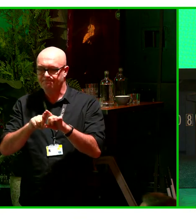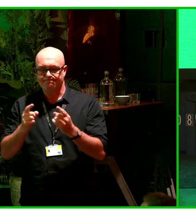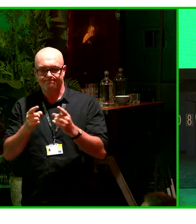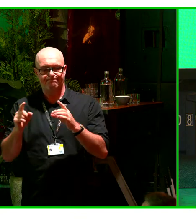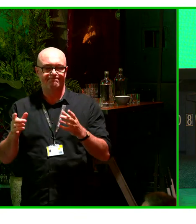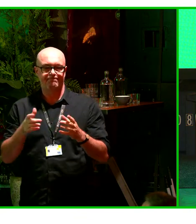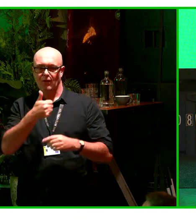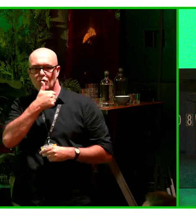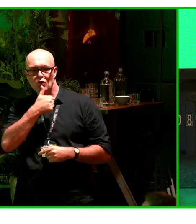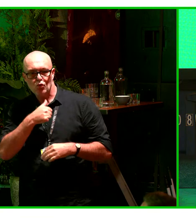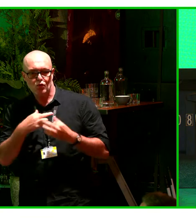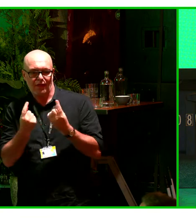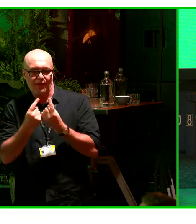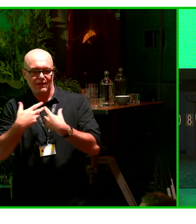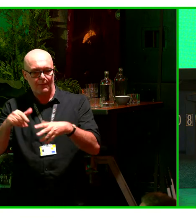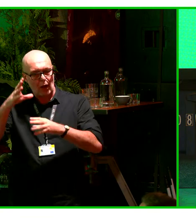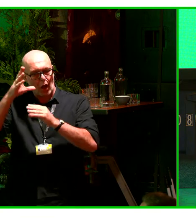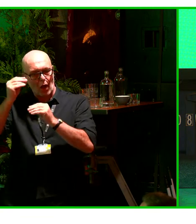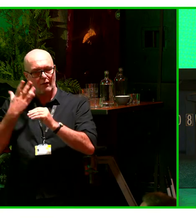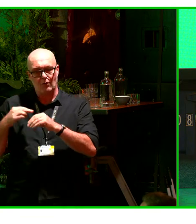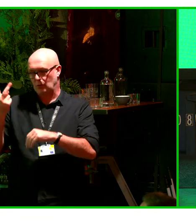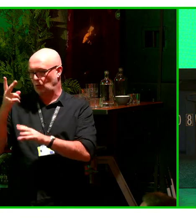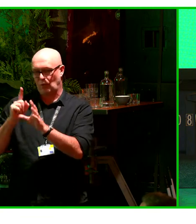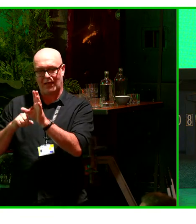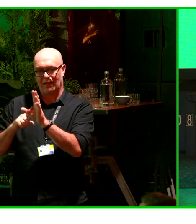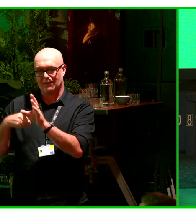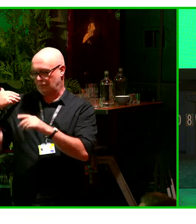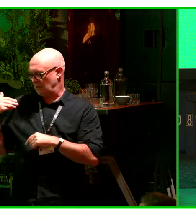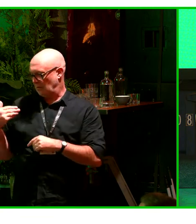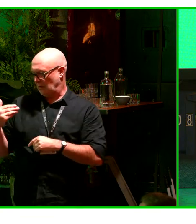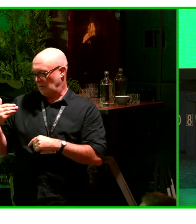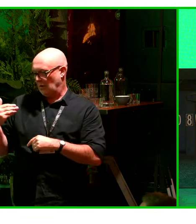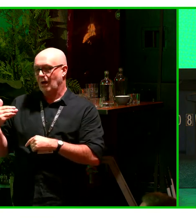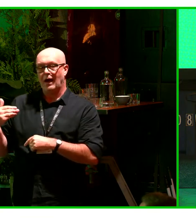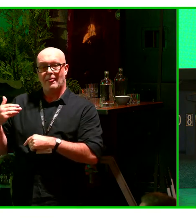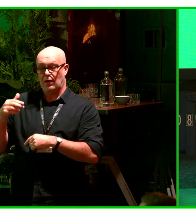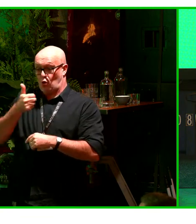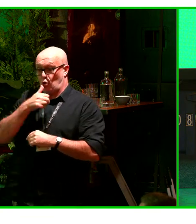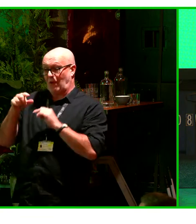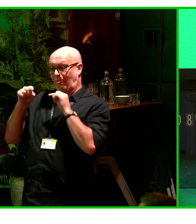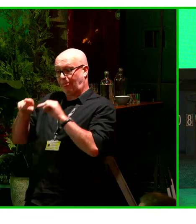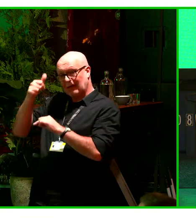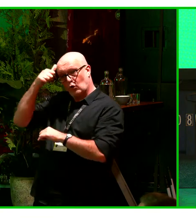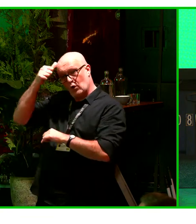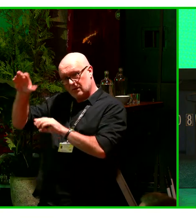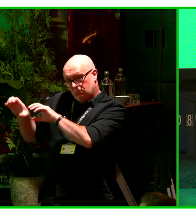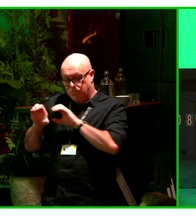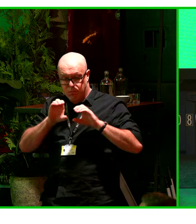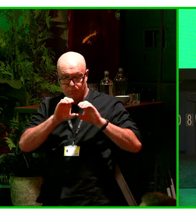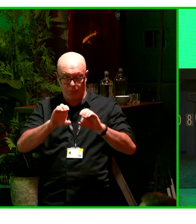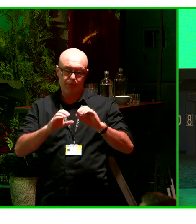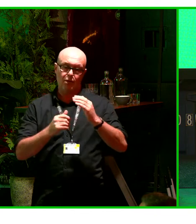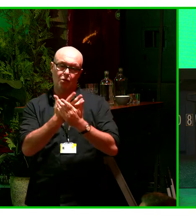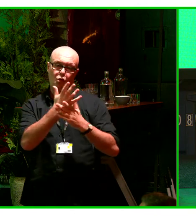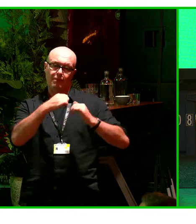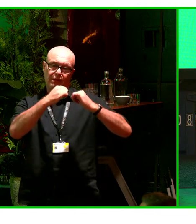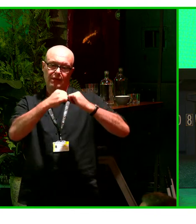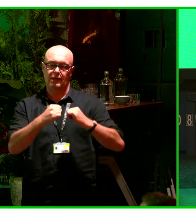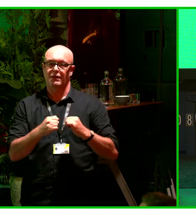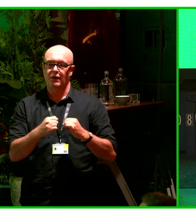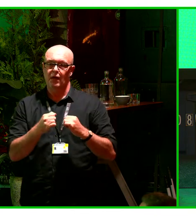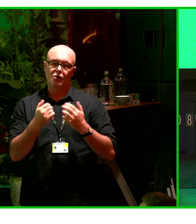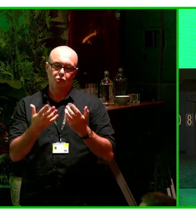some of the things we've learned over the last 2 years into the new building. So one of the buildings on site is a car park. We